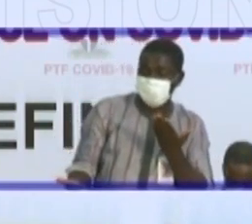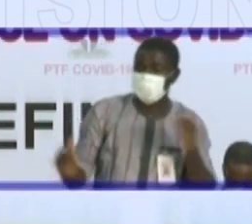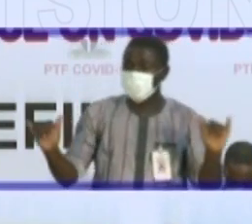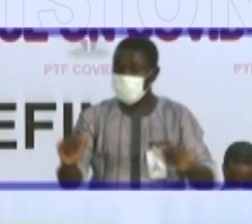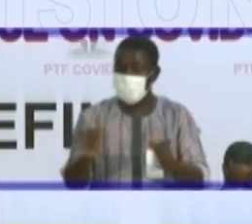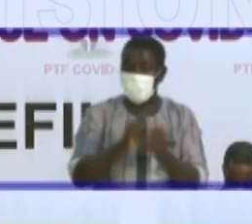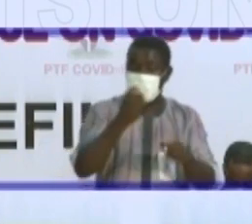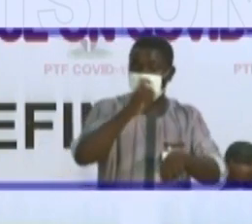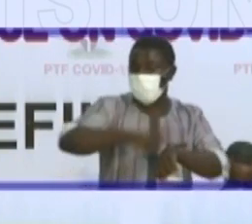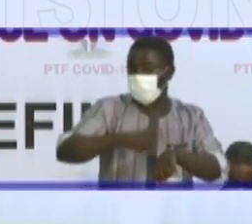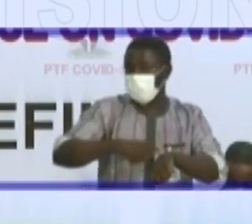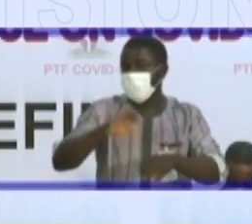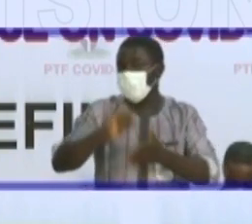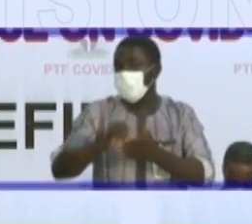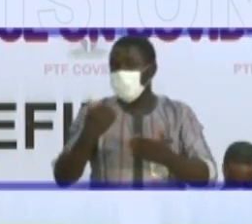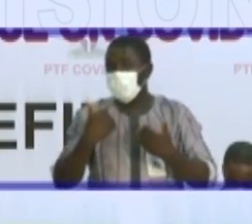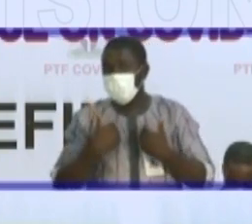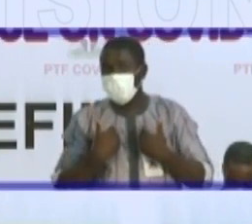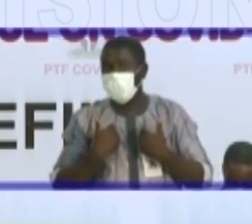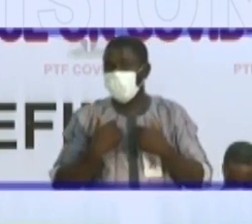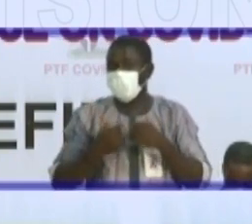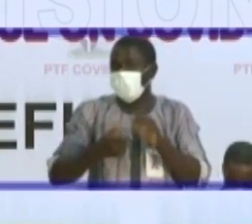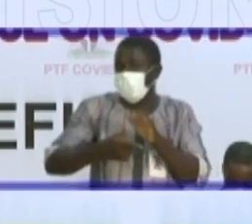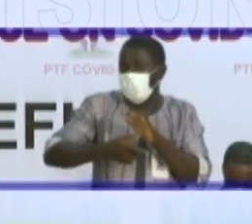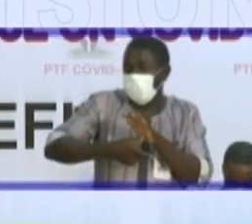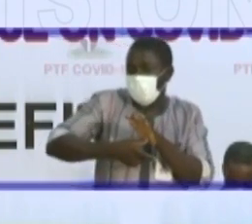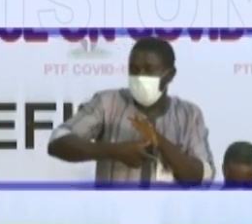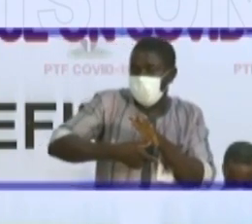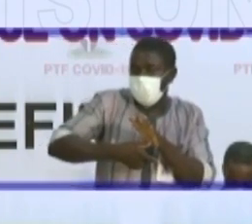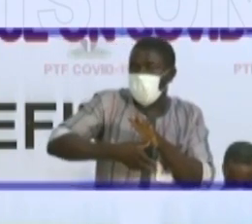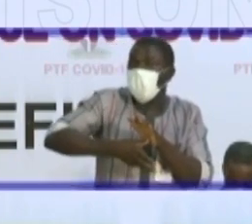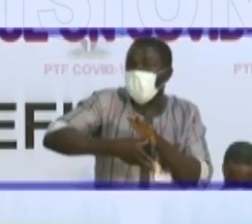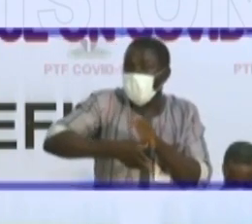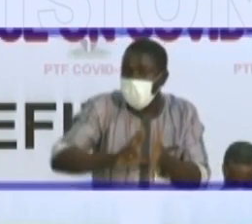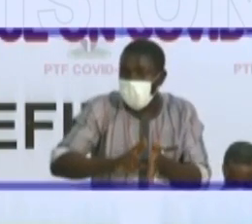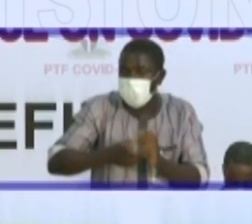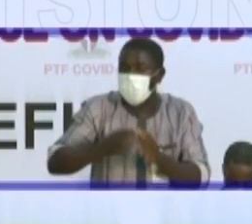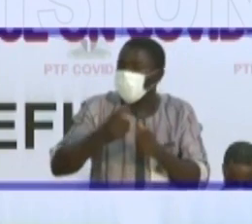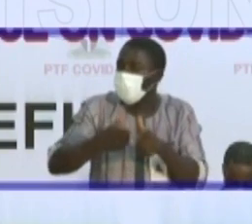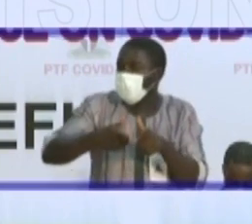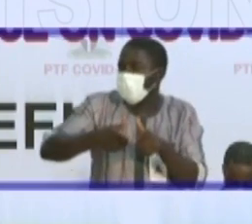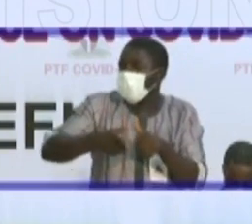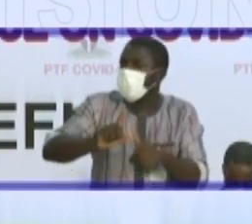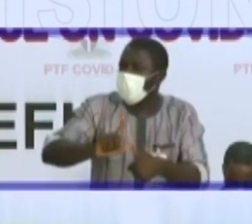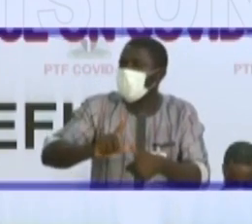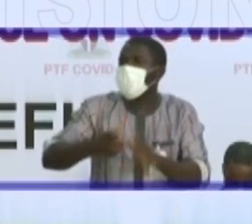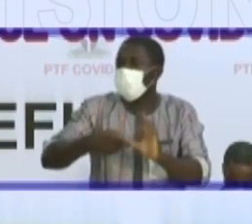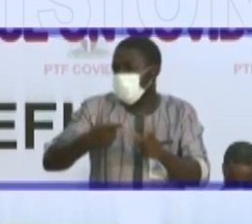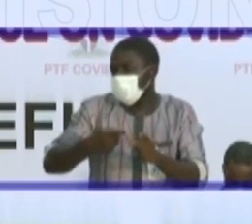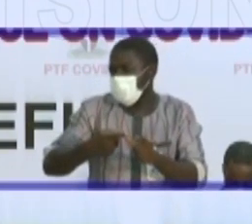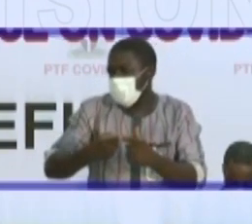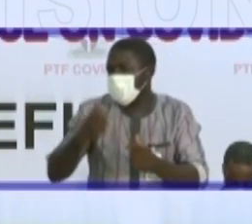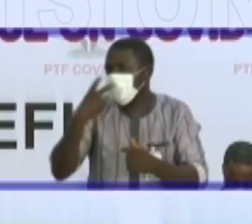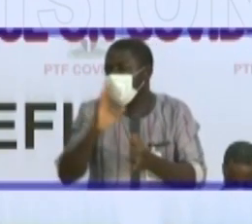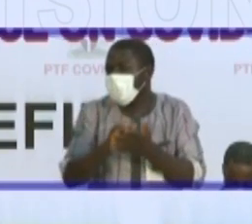have lapsed and to see whether those objectives have been achieved.